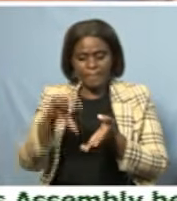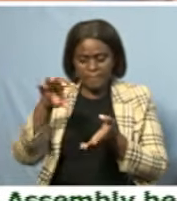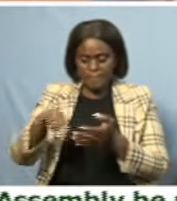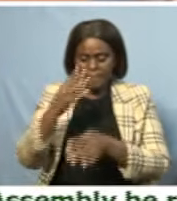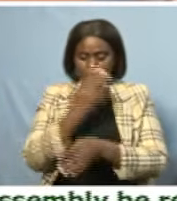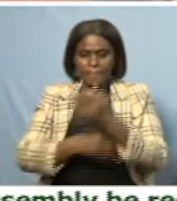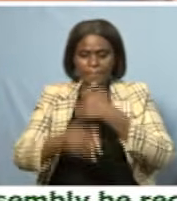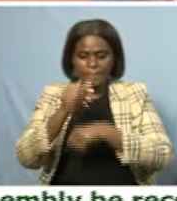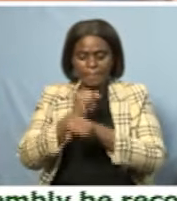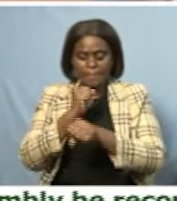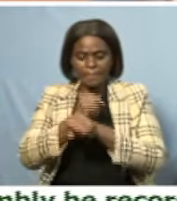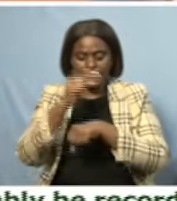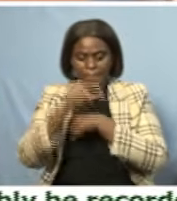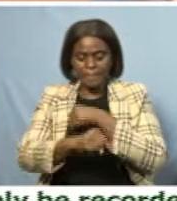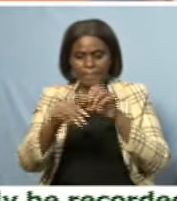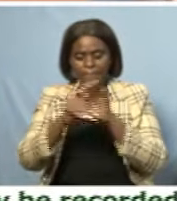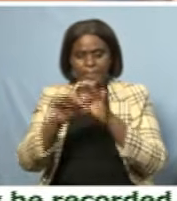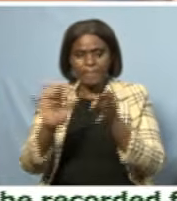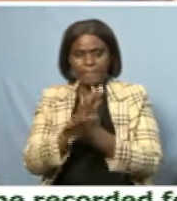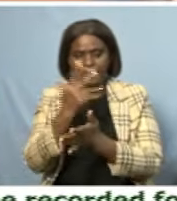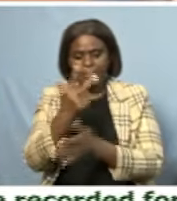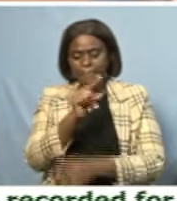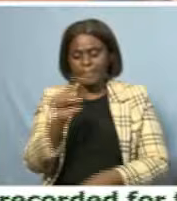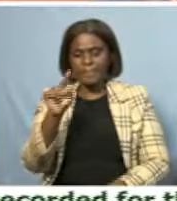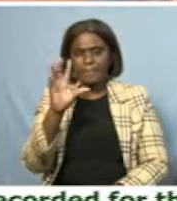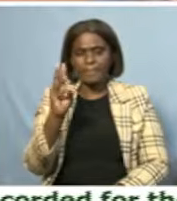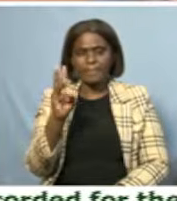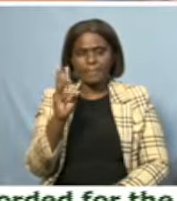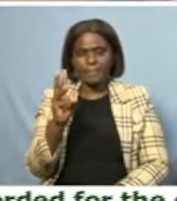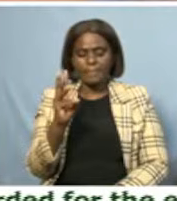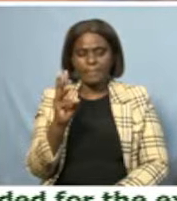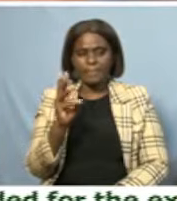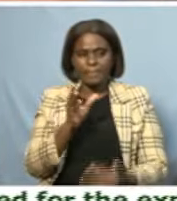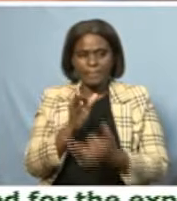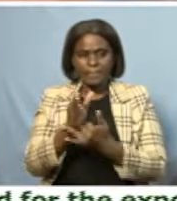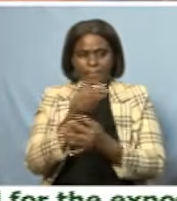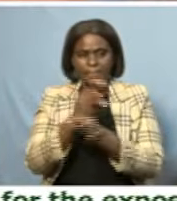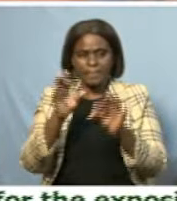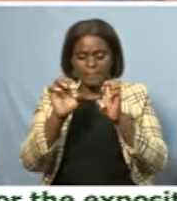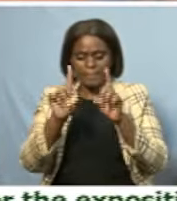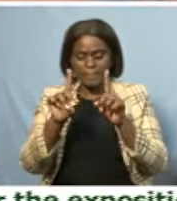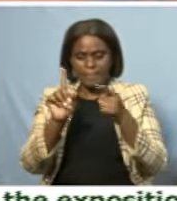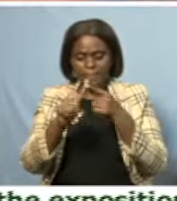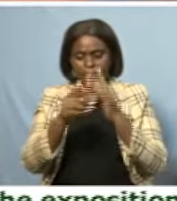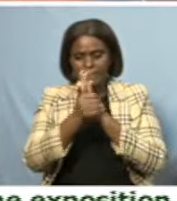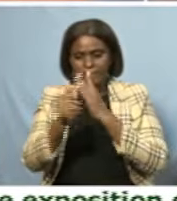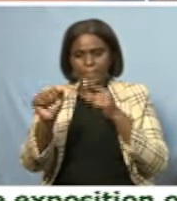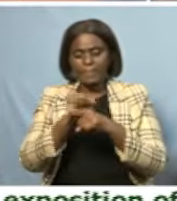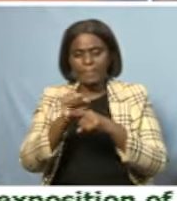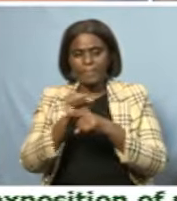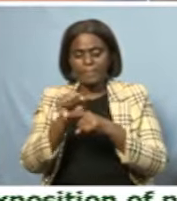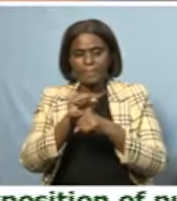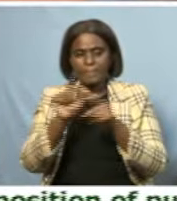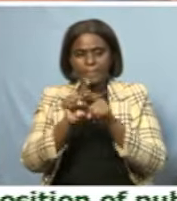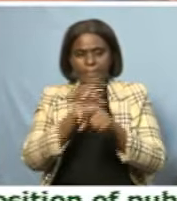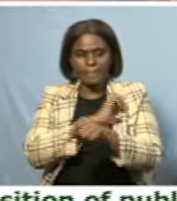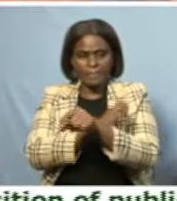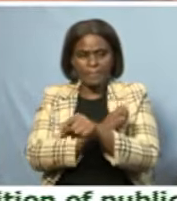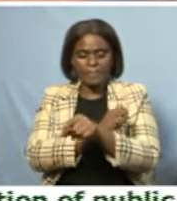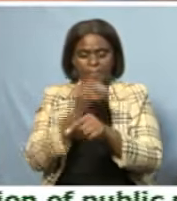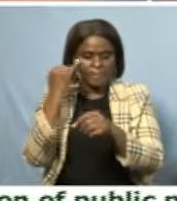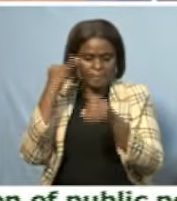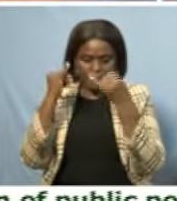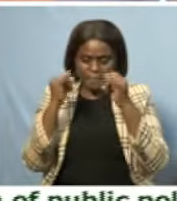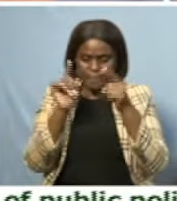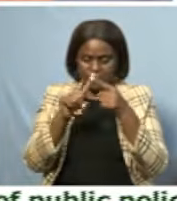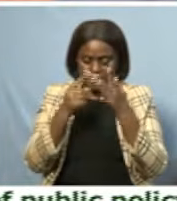labor as detailed on page 3 to 6. Through free education, skills training, empowerment